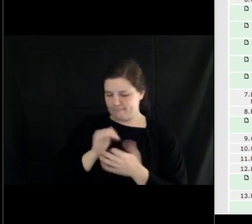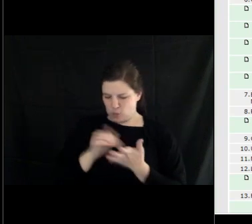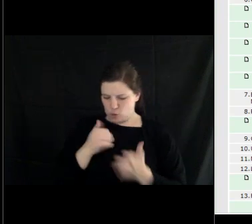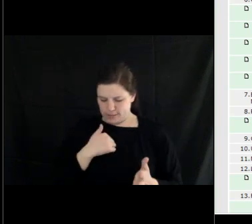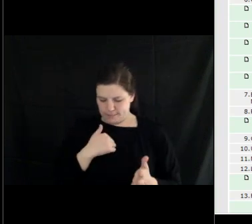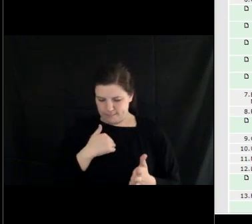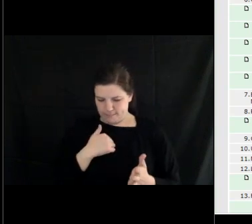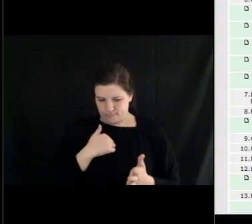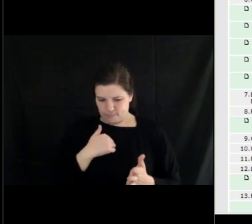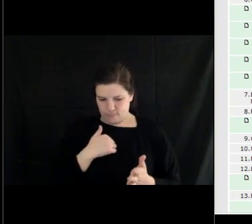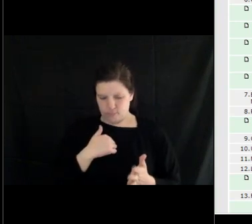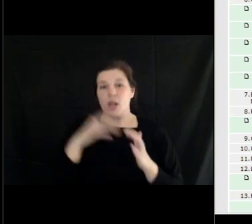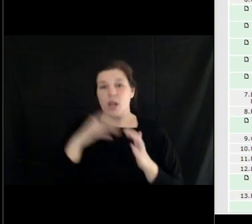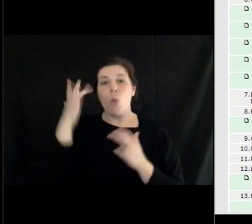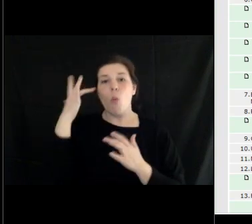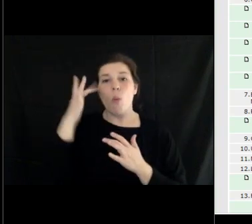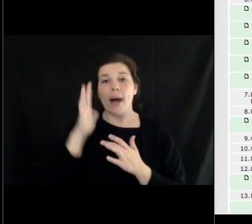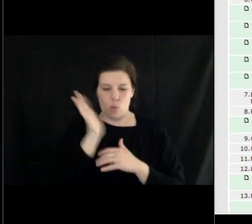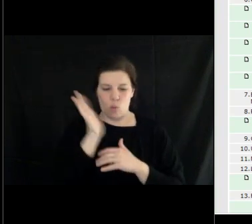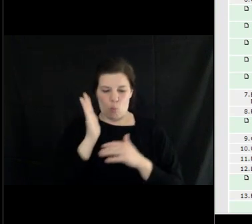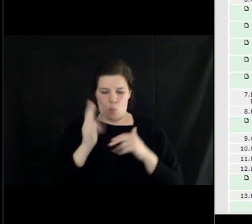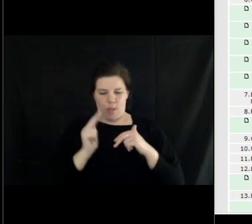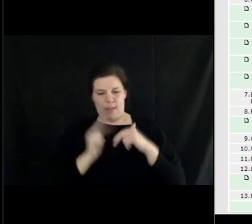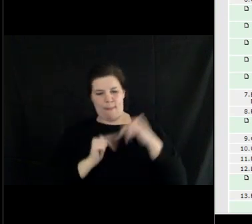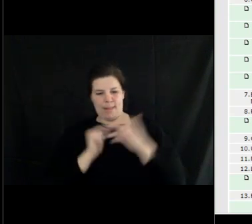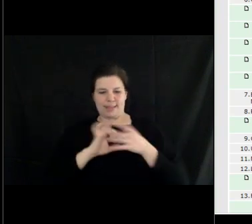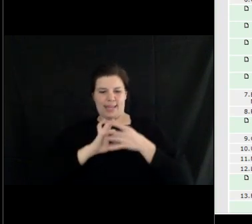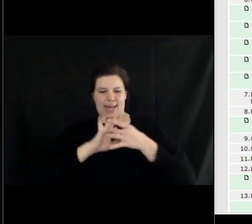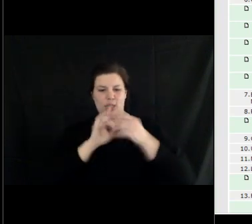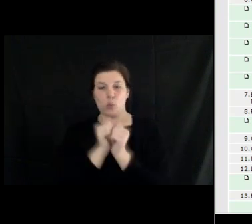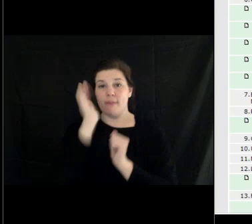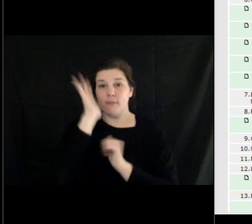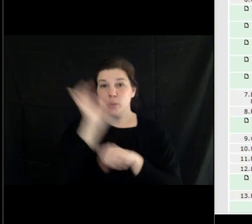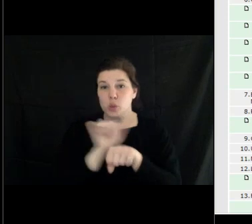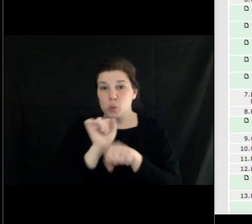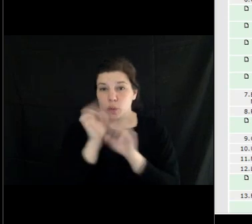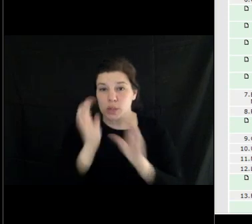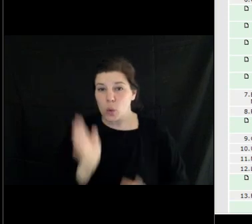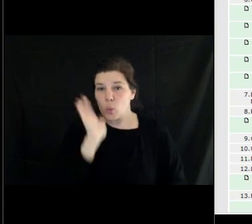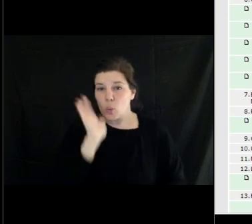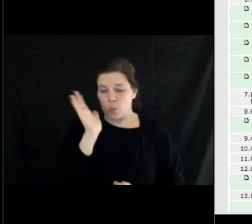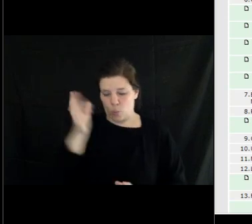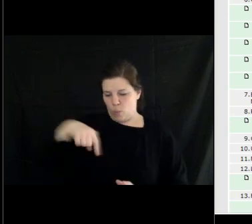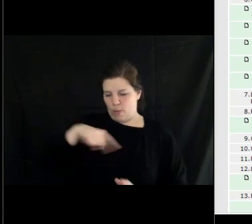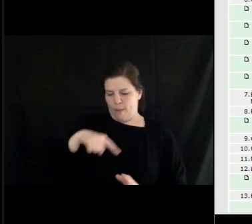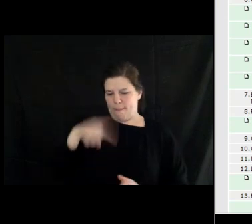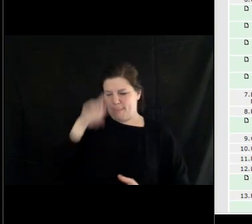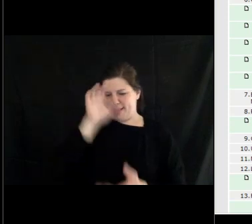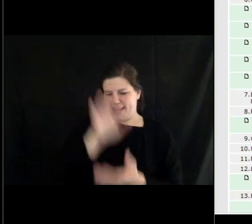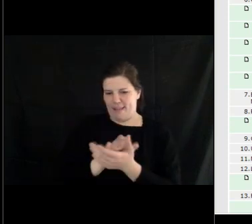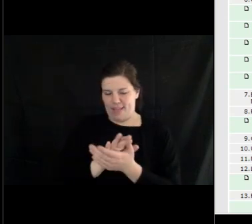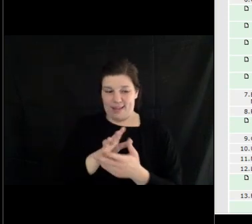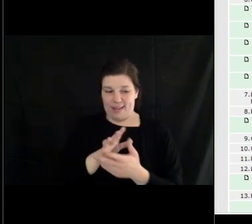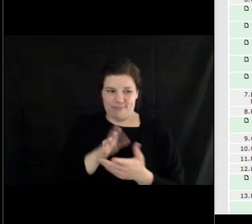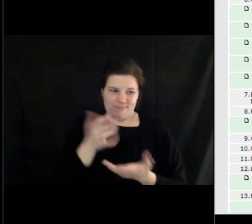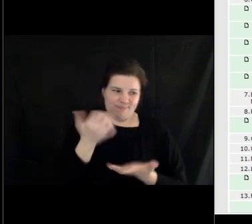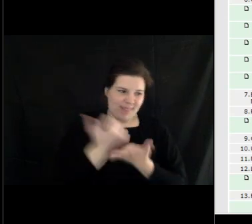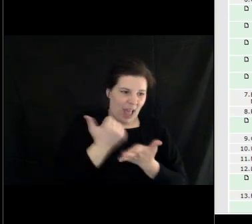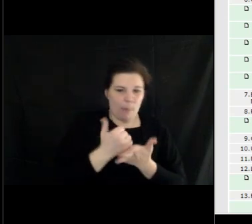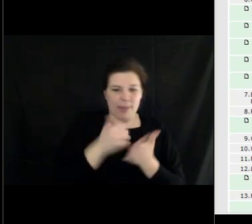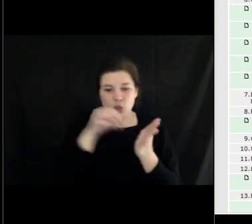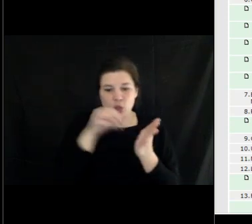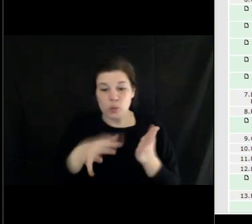by building a talent pipeline of future employees. We believe that making an investment in our students at an early age will benefit our